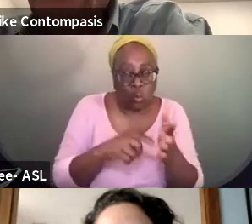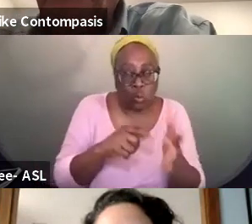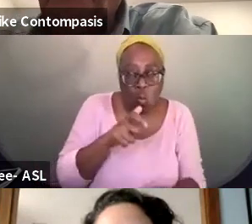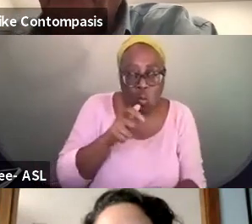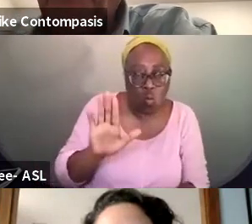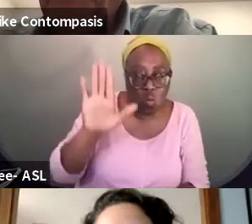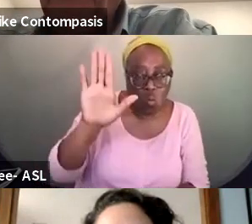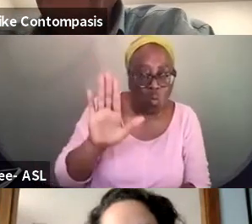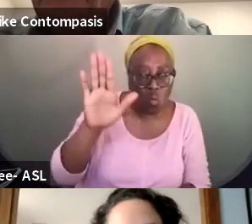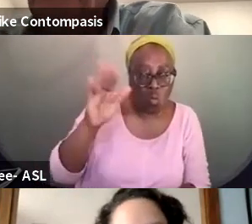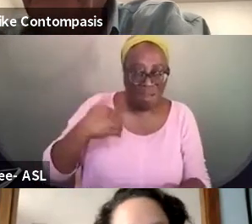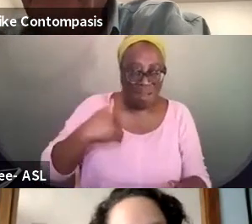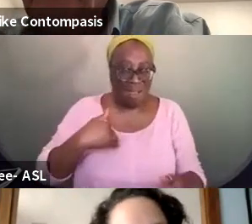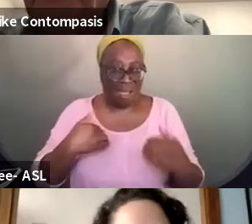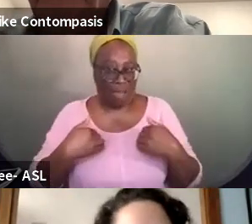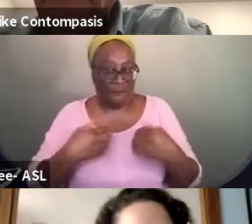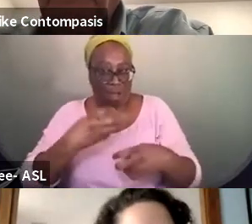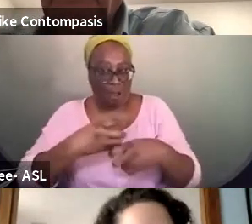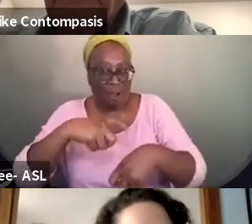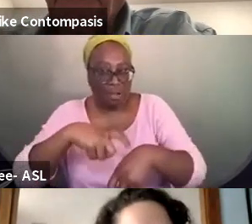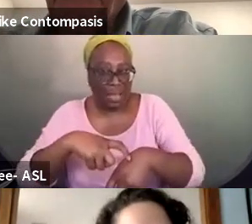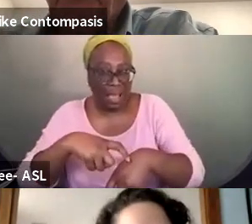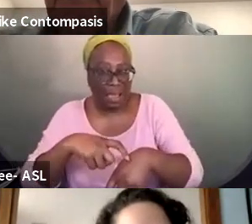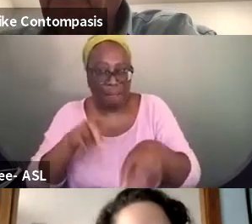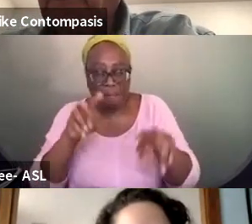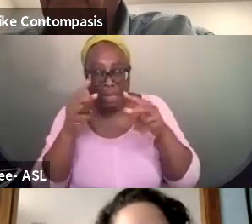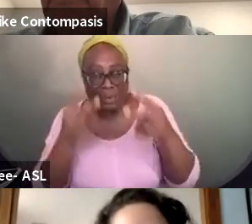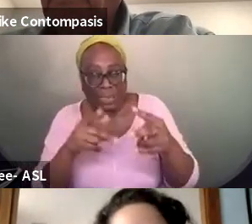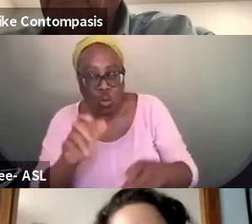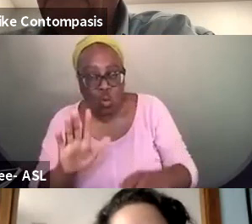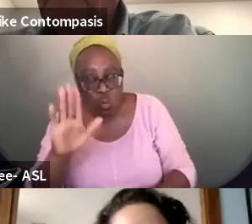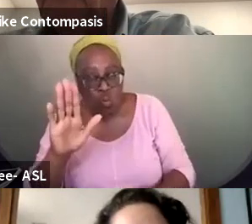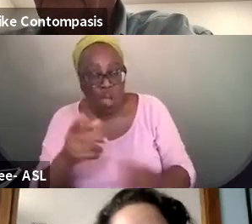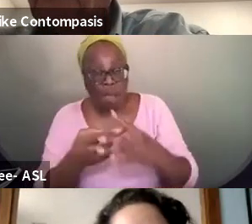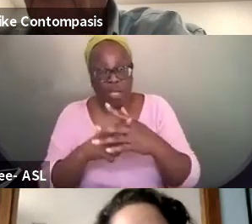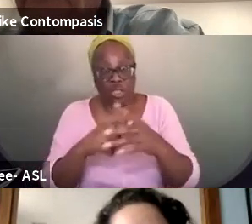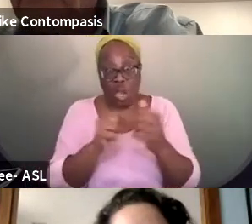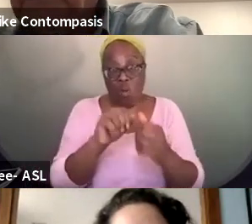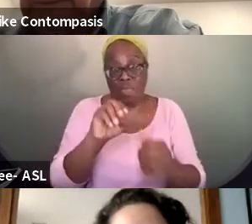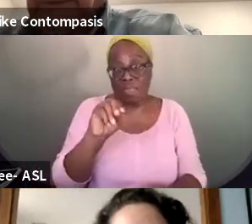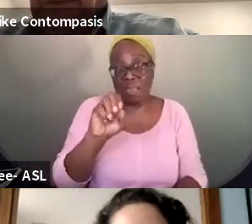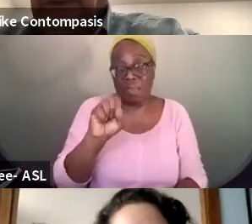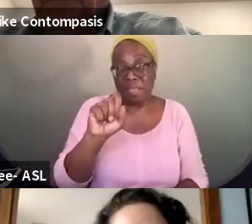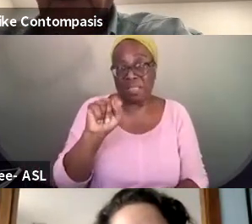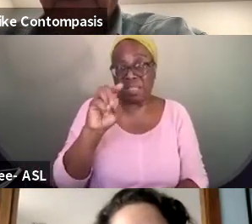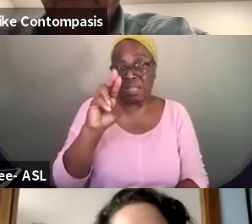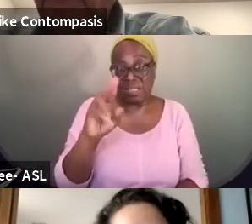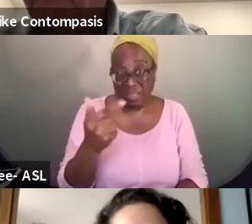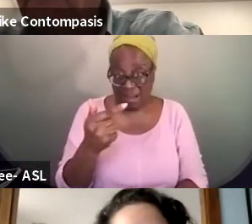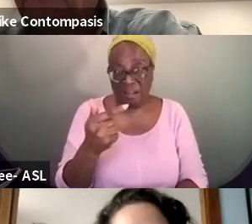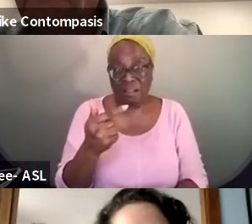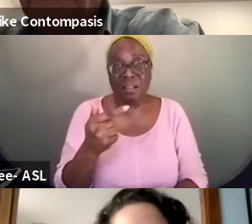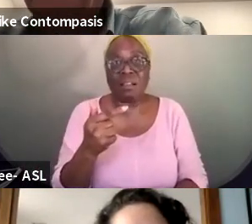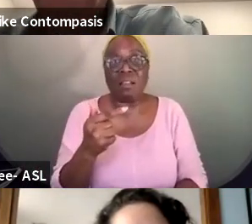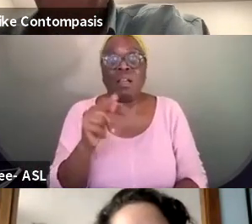difficulty doing so. I'll start with Ms. Lum, Mr. Krager, and then Mr. Chernow. That's all I see